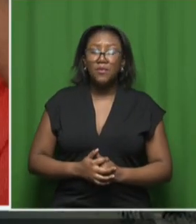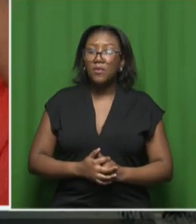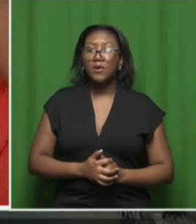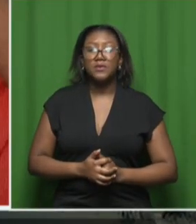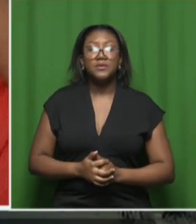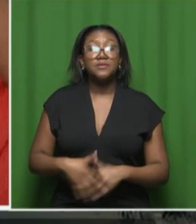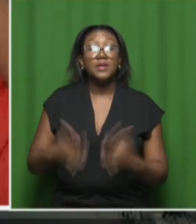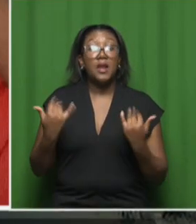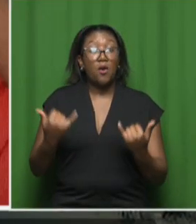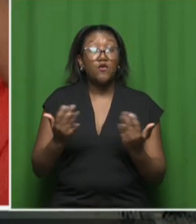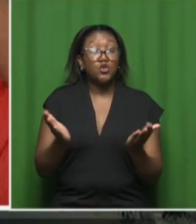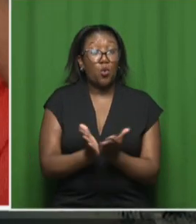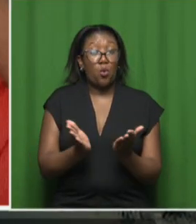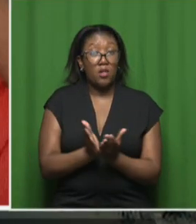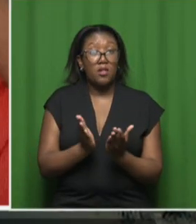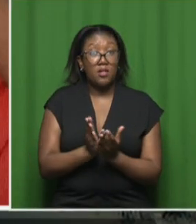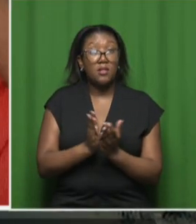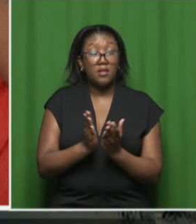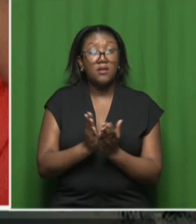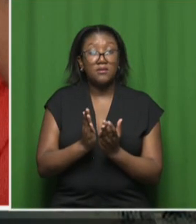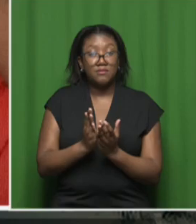In scholar transport,